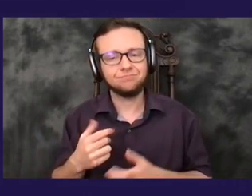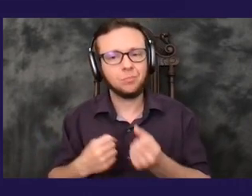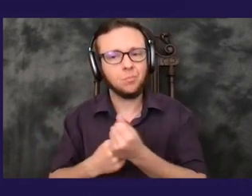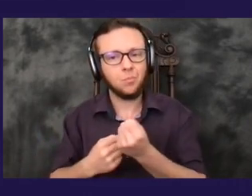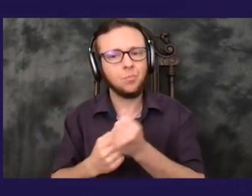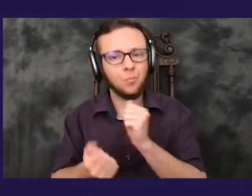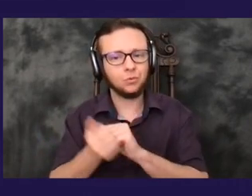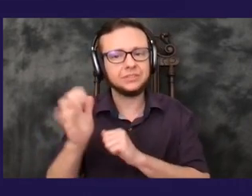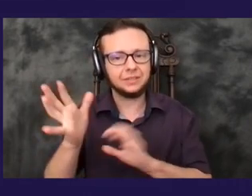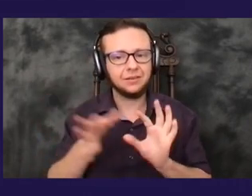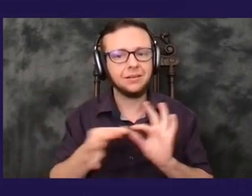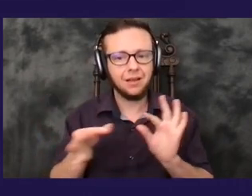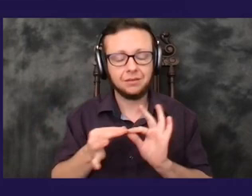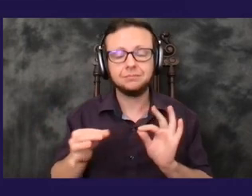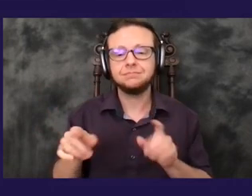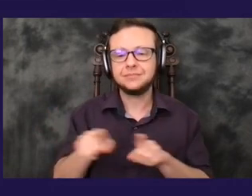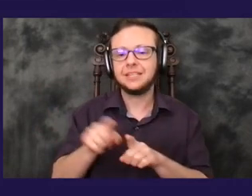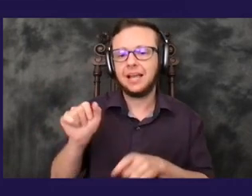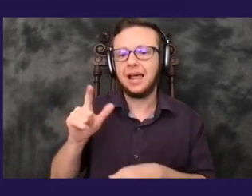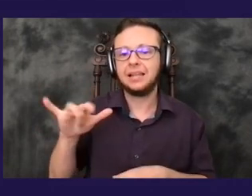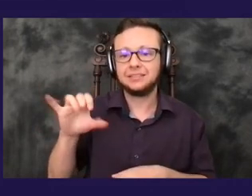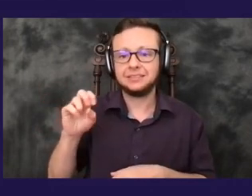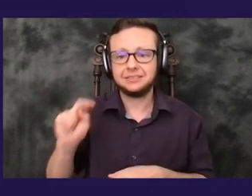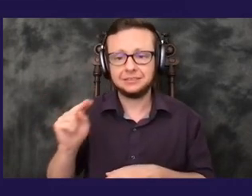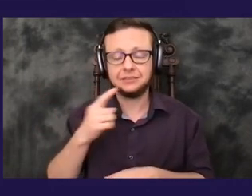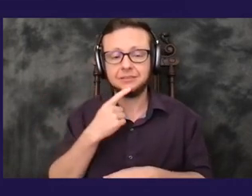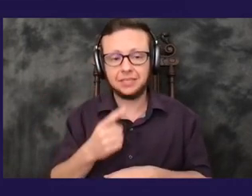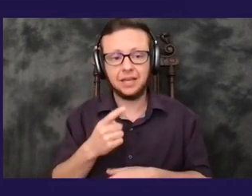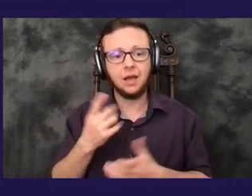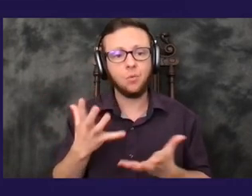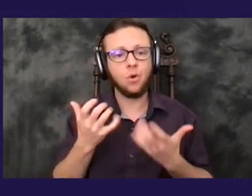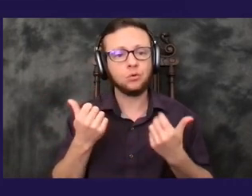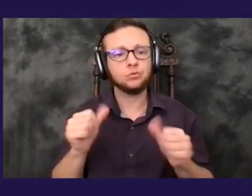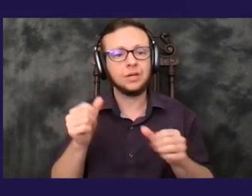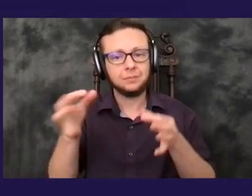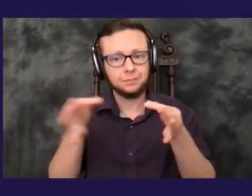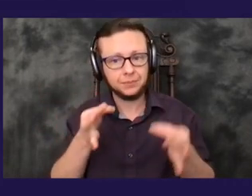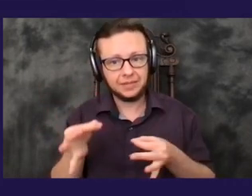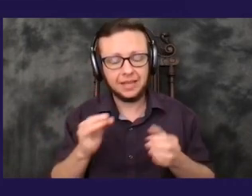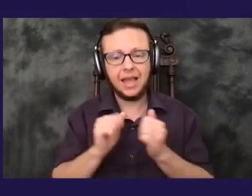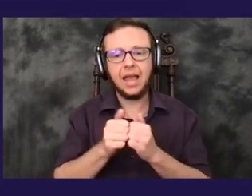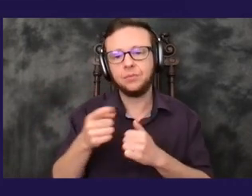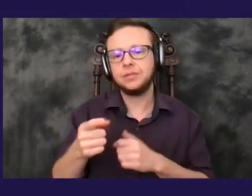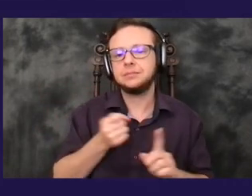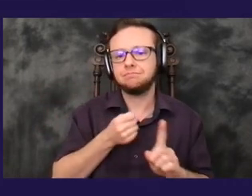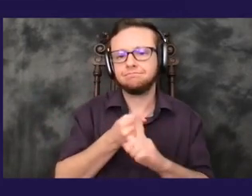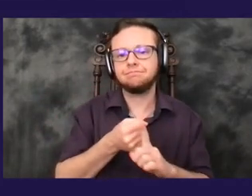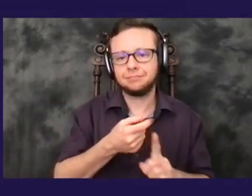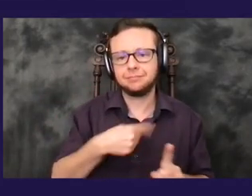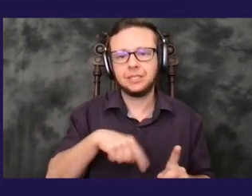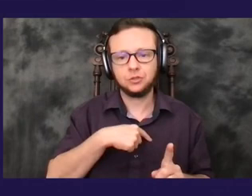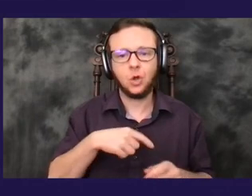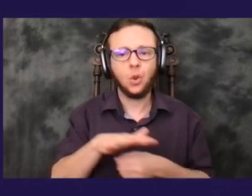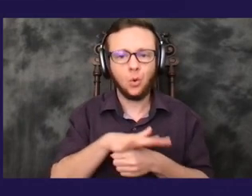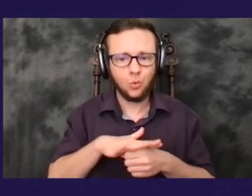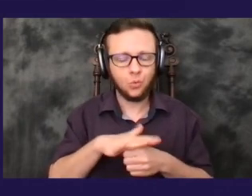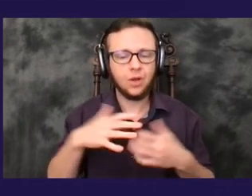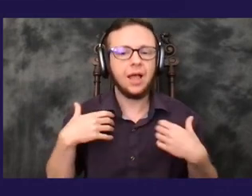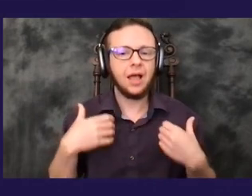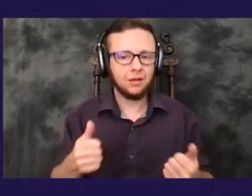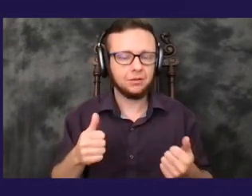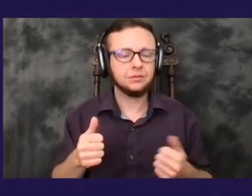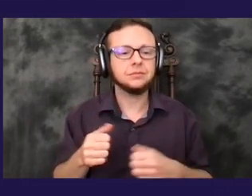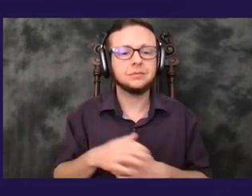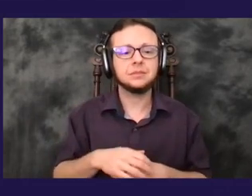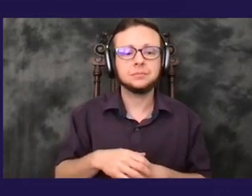said, I'm going to really try to explain how this has impacted us from a local health department. For those of you who are not aware, Columbus, Ohio